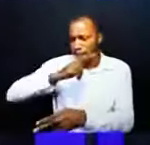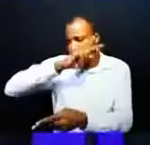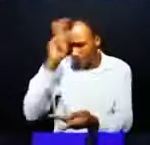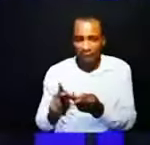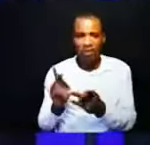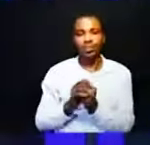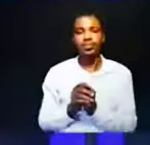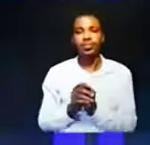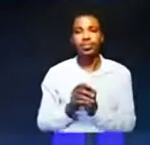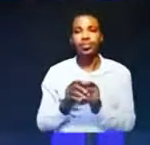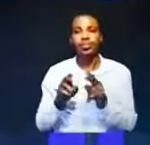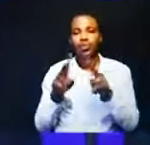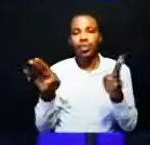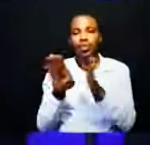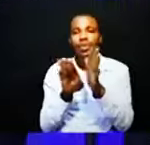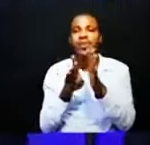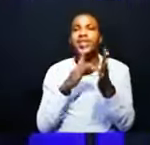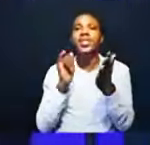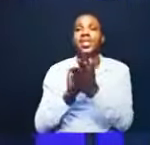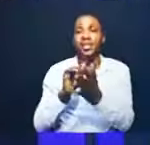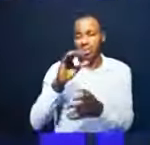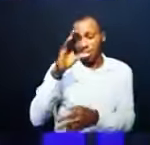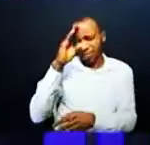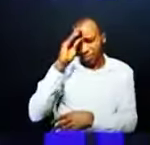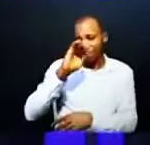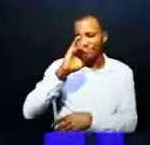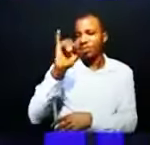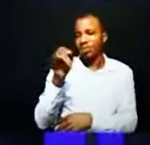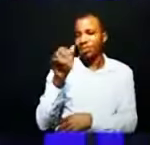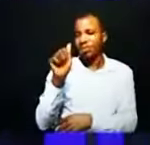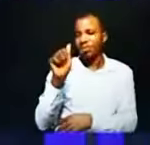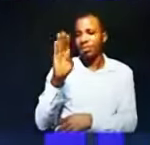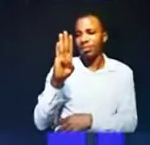that Jabez was more honorable than his brothers. Nti na